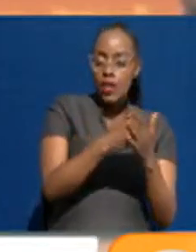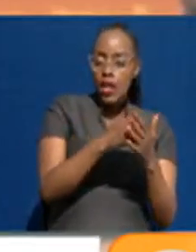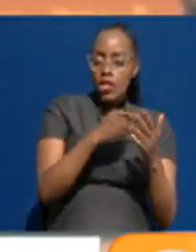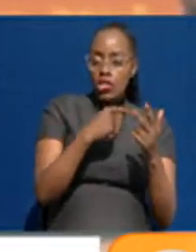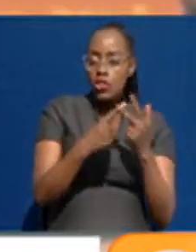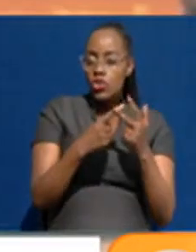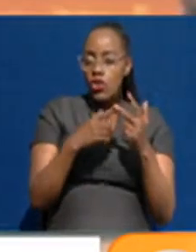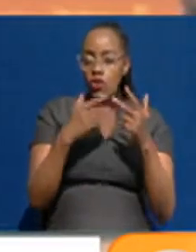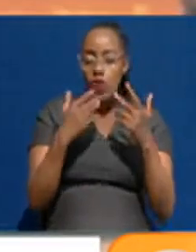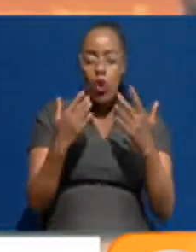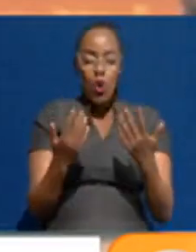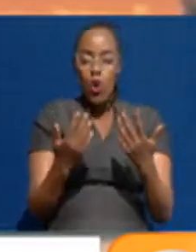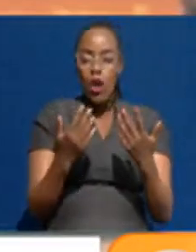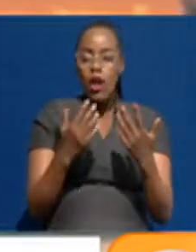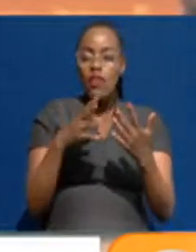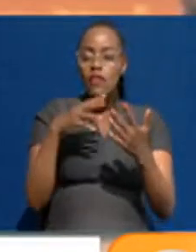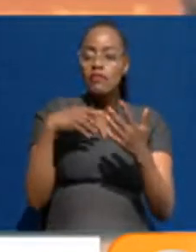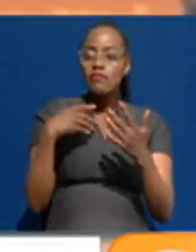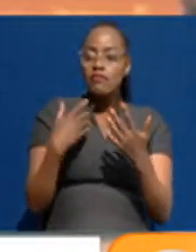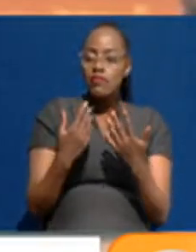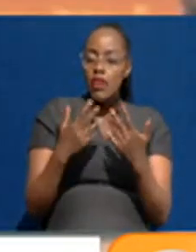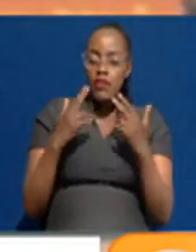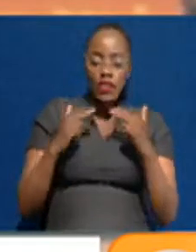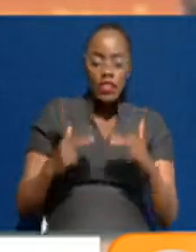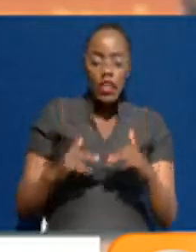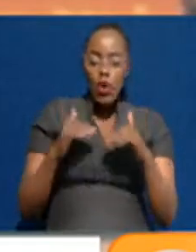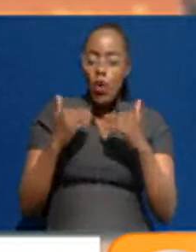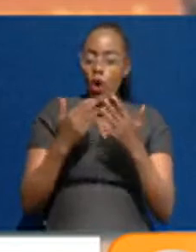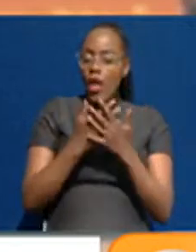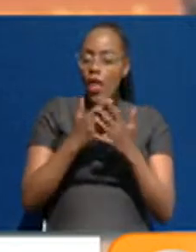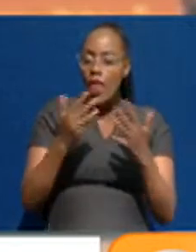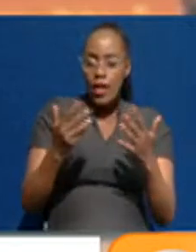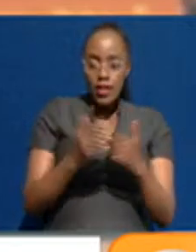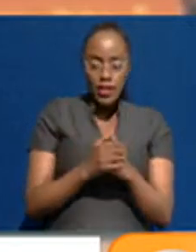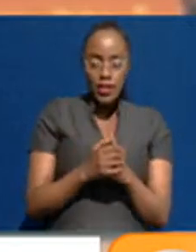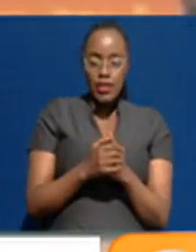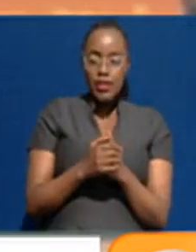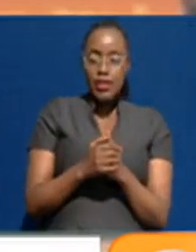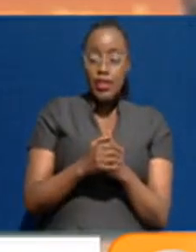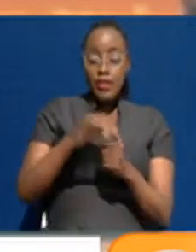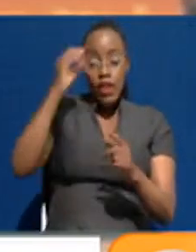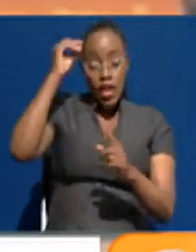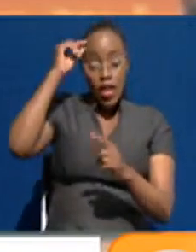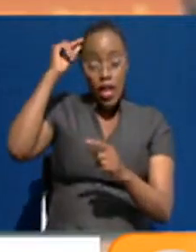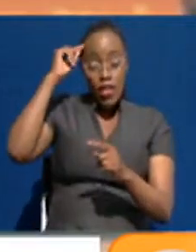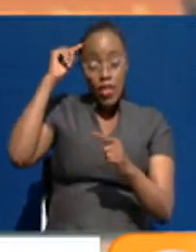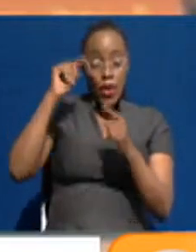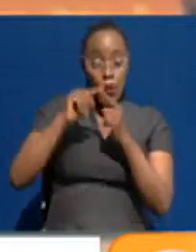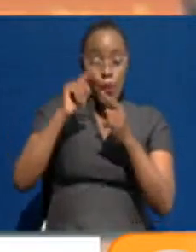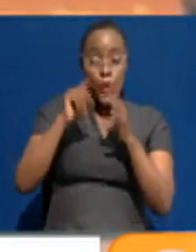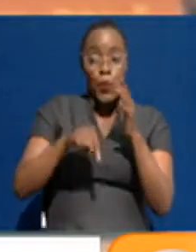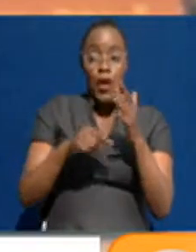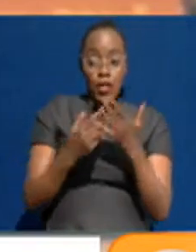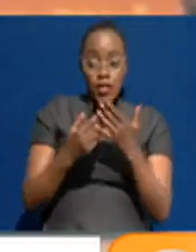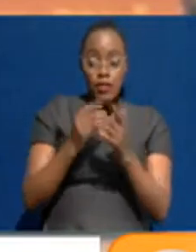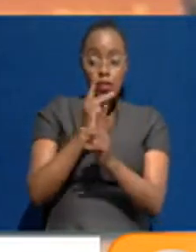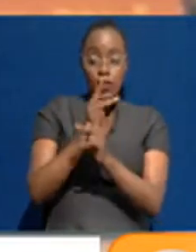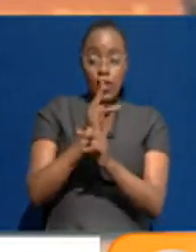it's your physical health, your mental health. The goal is to maintain